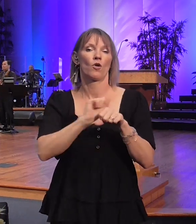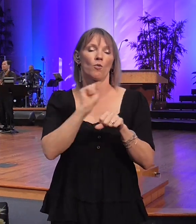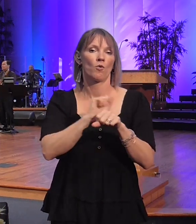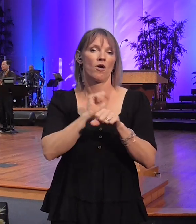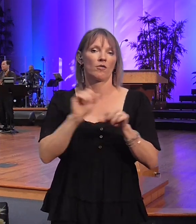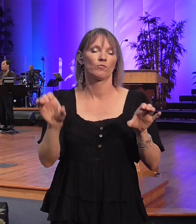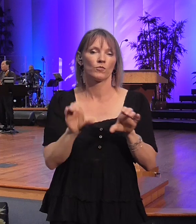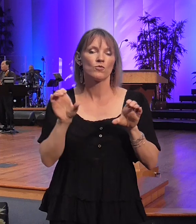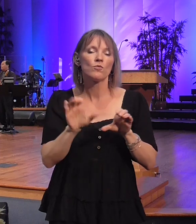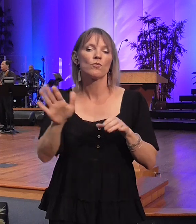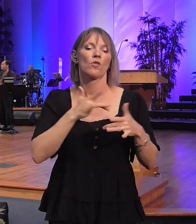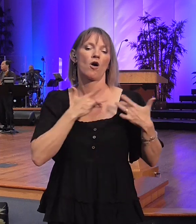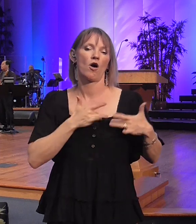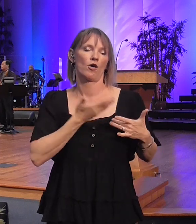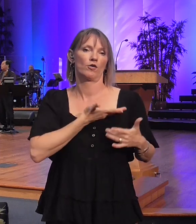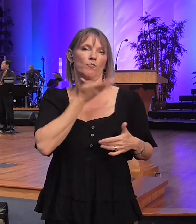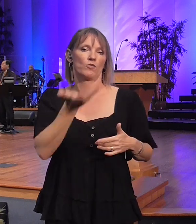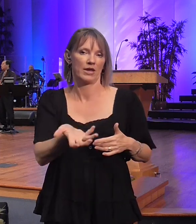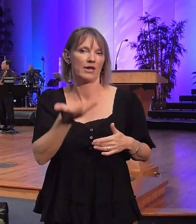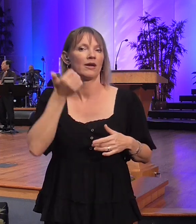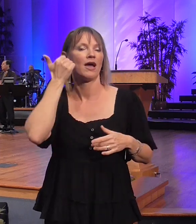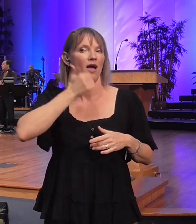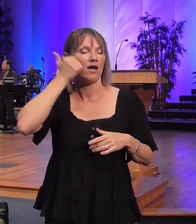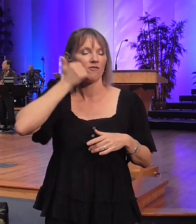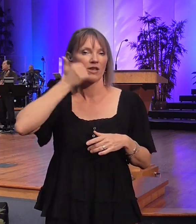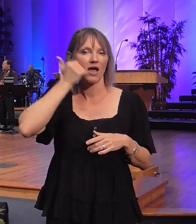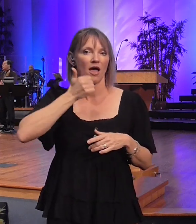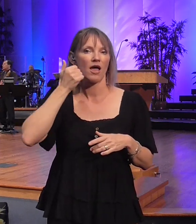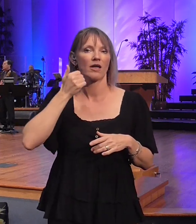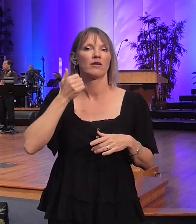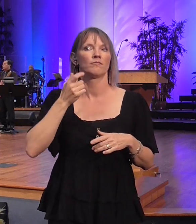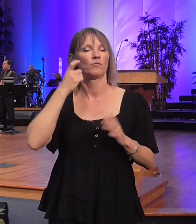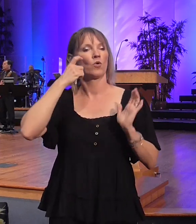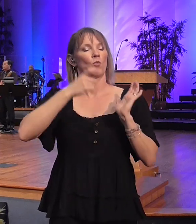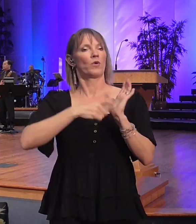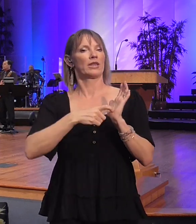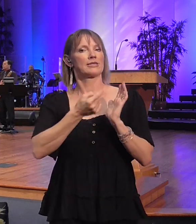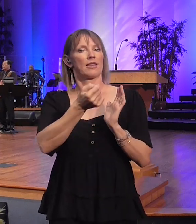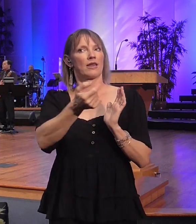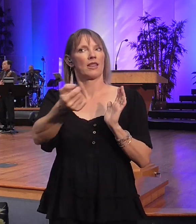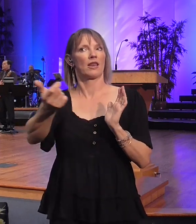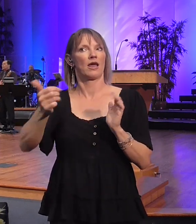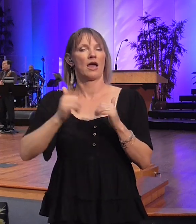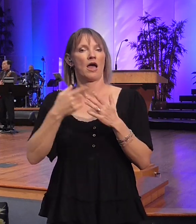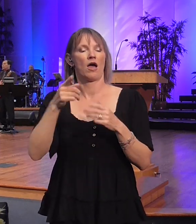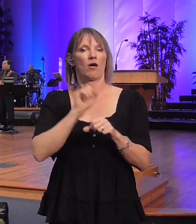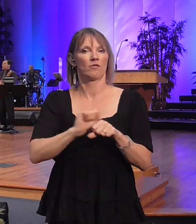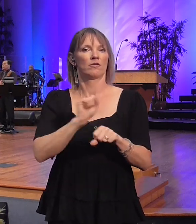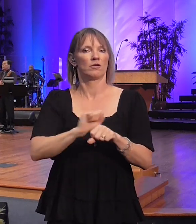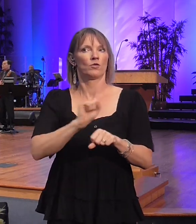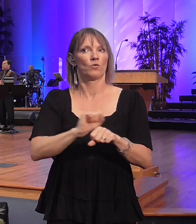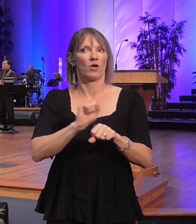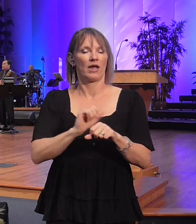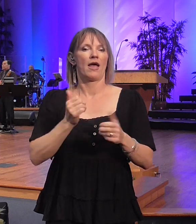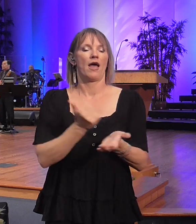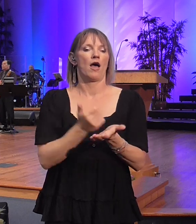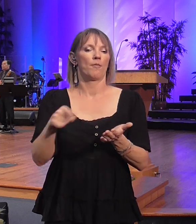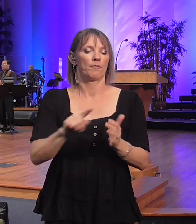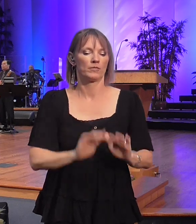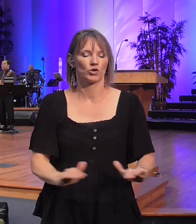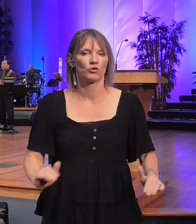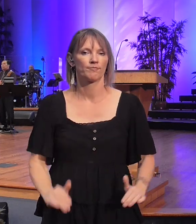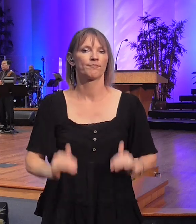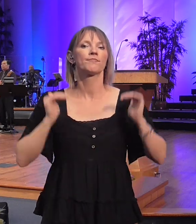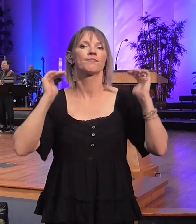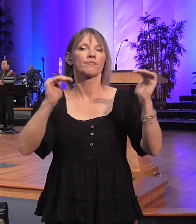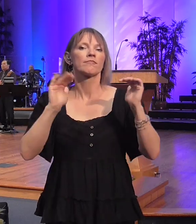heart that you bring each and every day to witness a little bit of how hard you work to help uplift these children into their